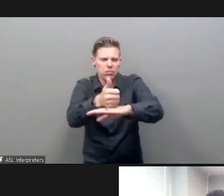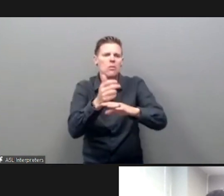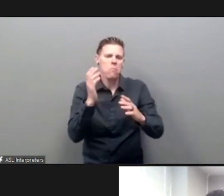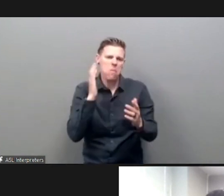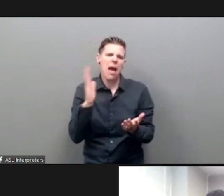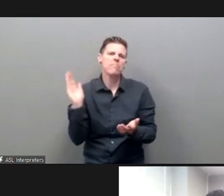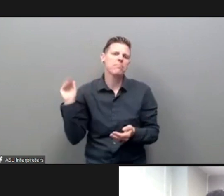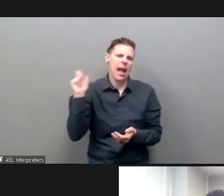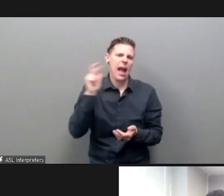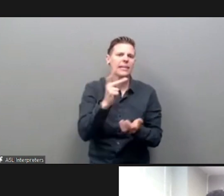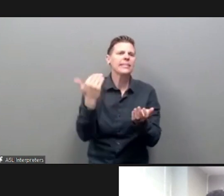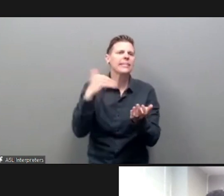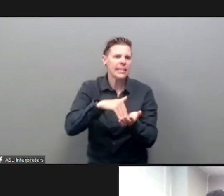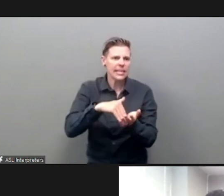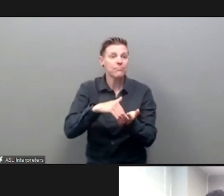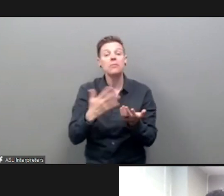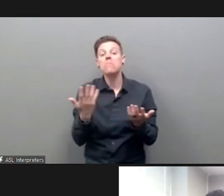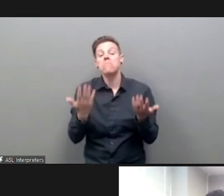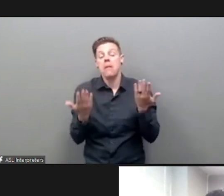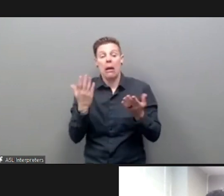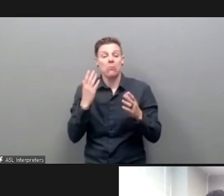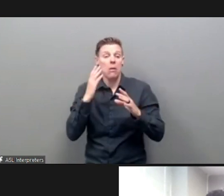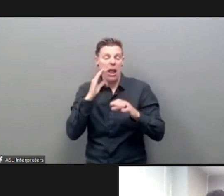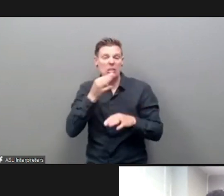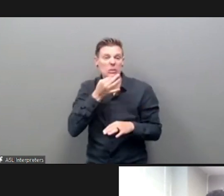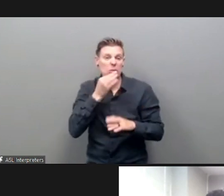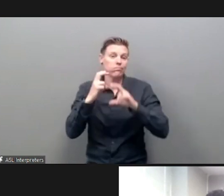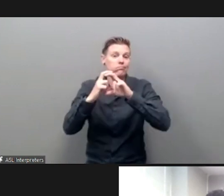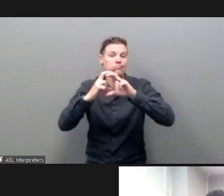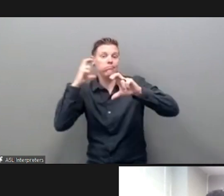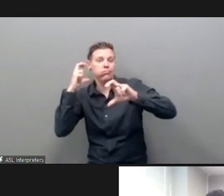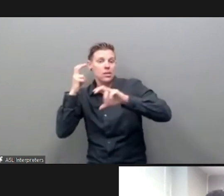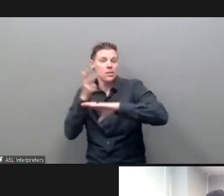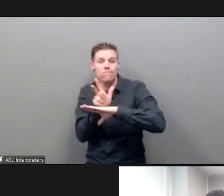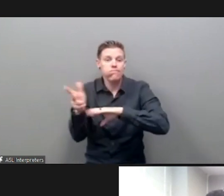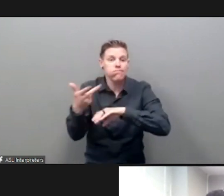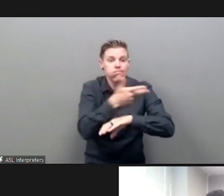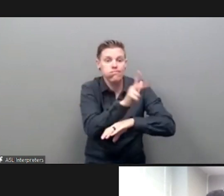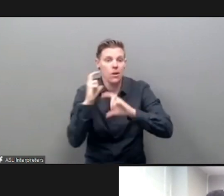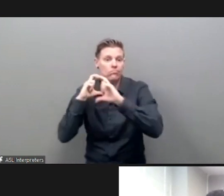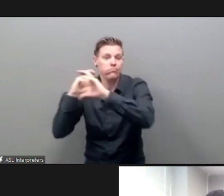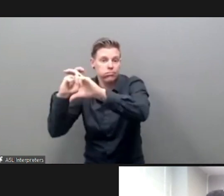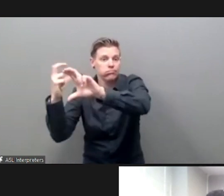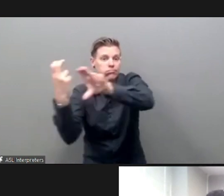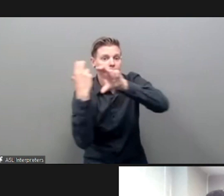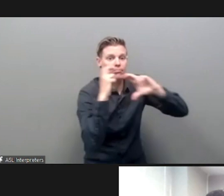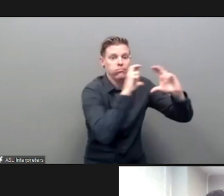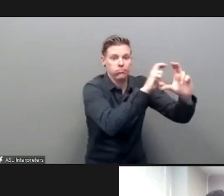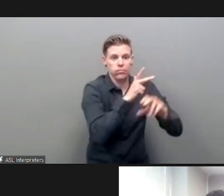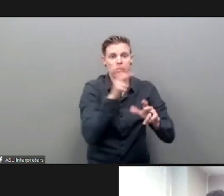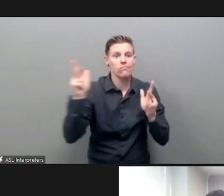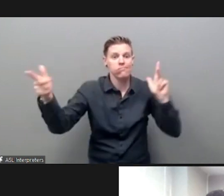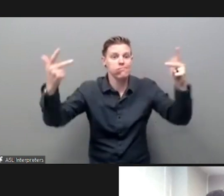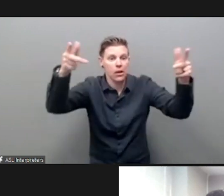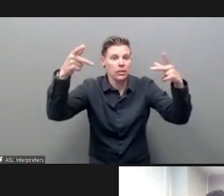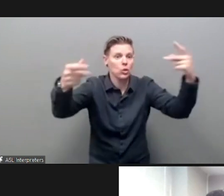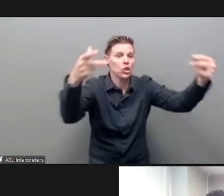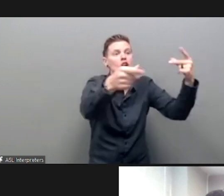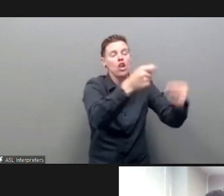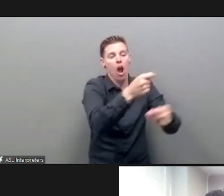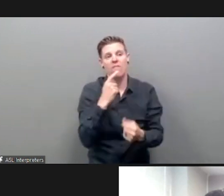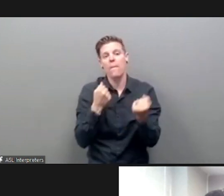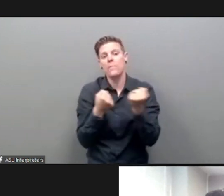team sites. So we're not quite sure, like I said, why the number isn't as high as we would hope it would be.